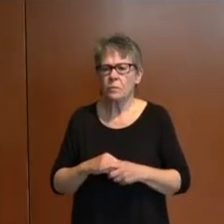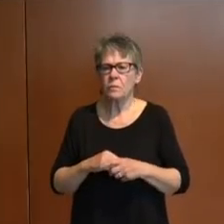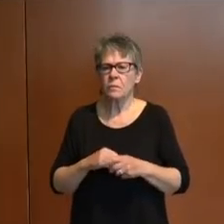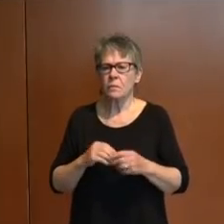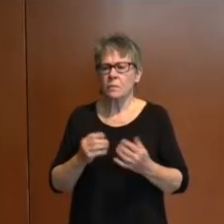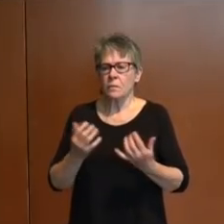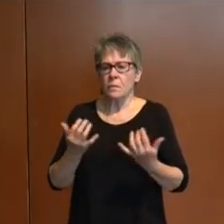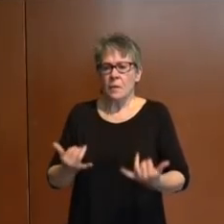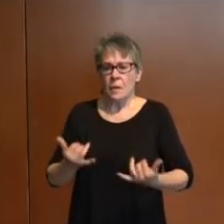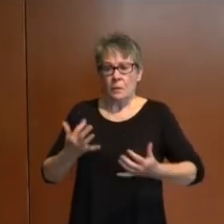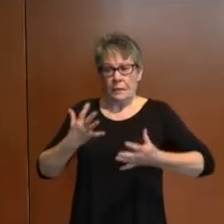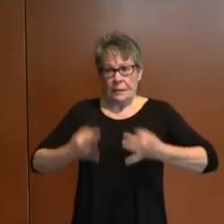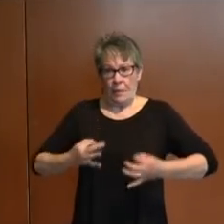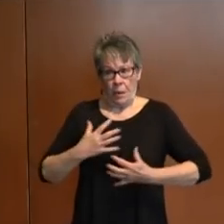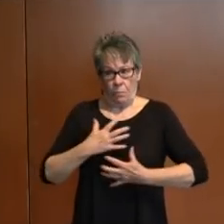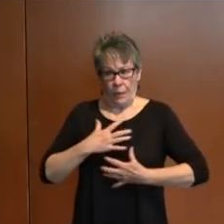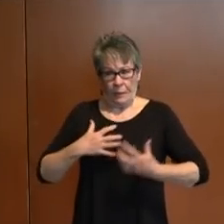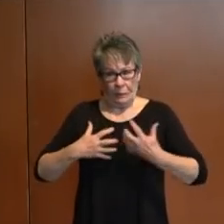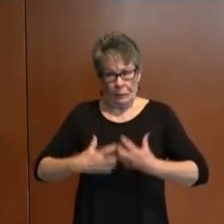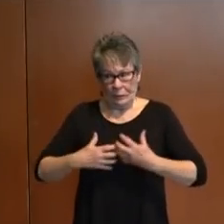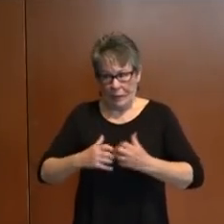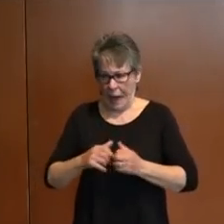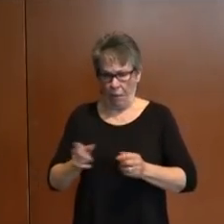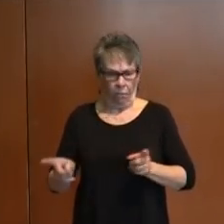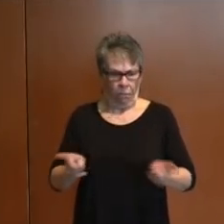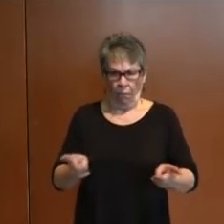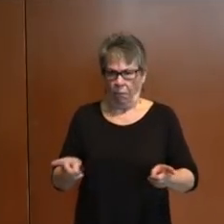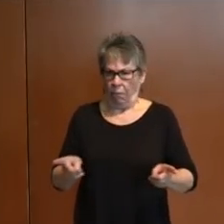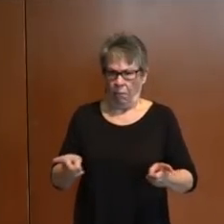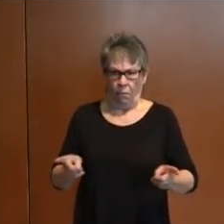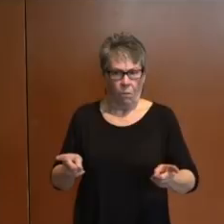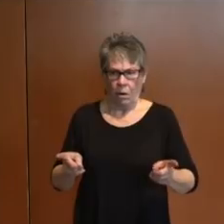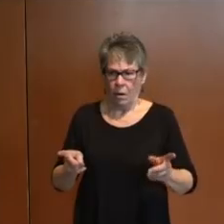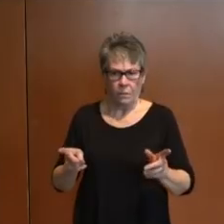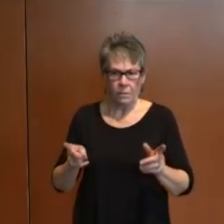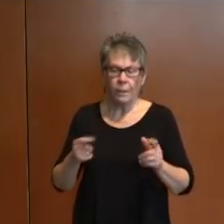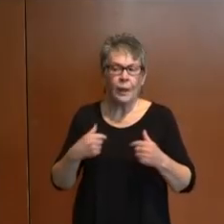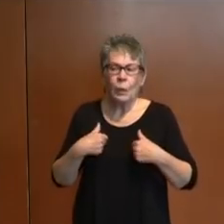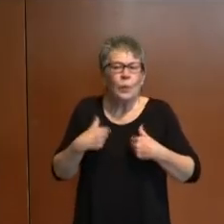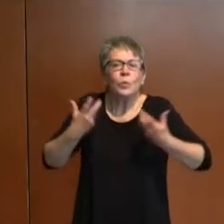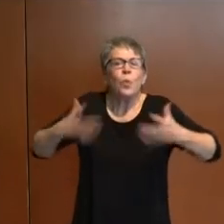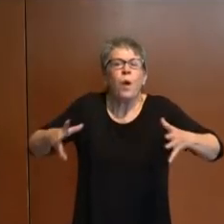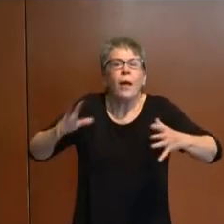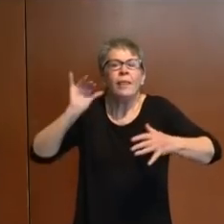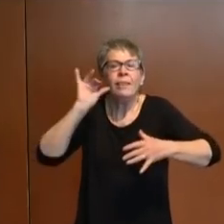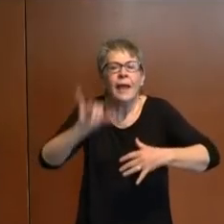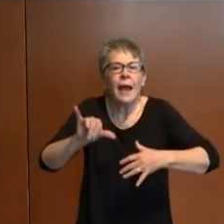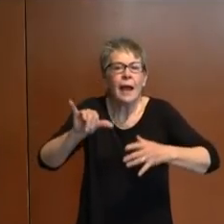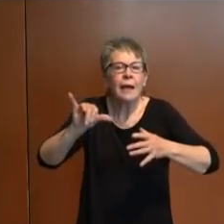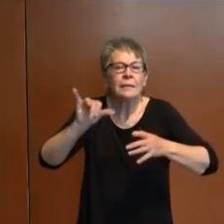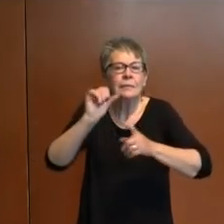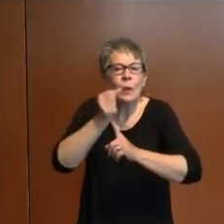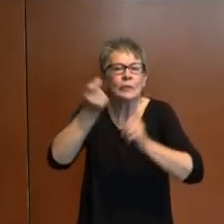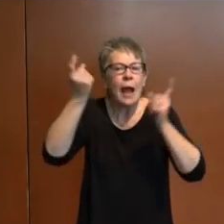doing everything we can to possibly not get into that situation. We've surveyed all of our ambulatory surgery